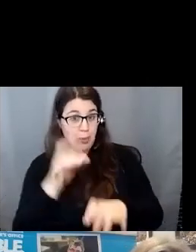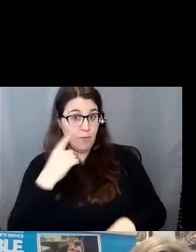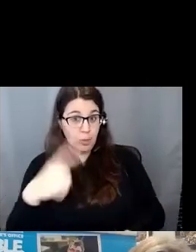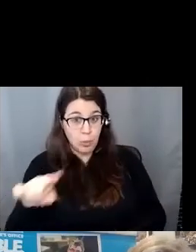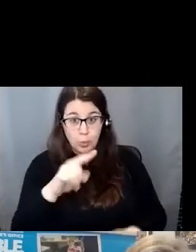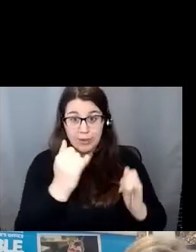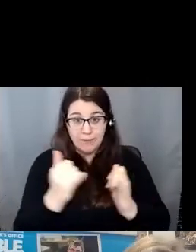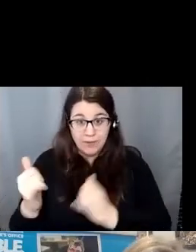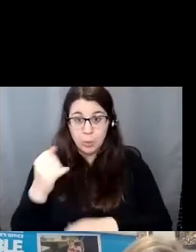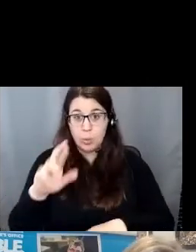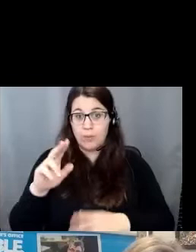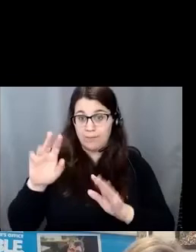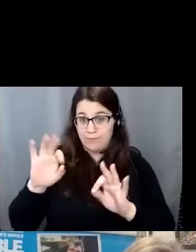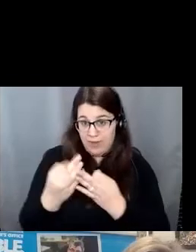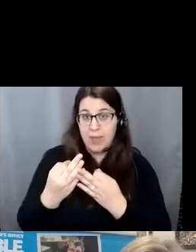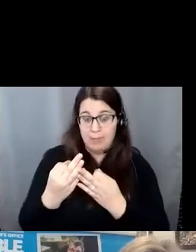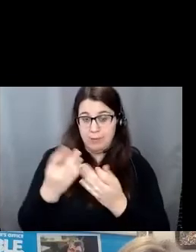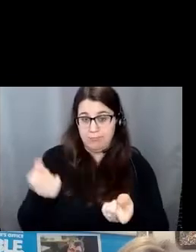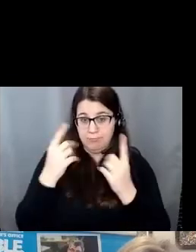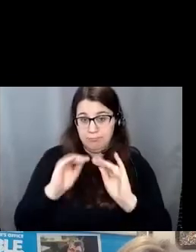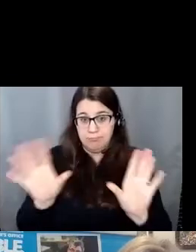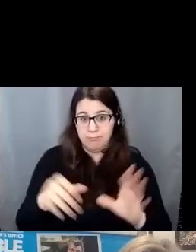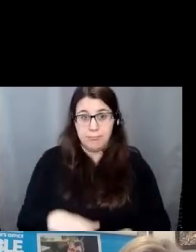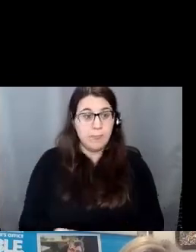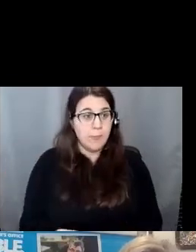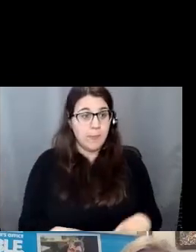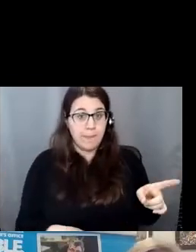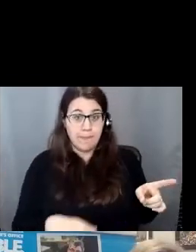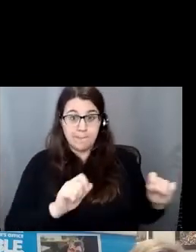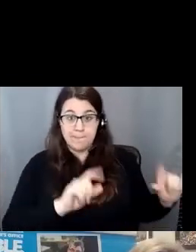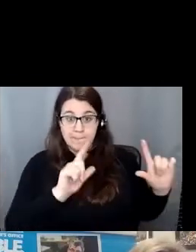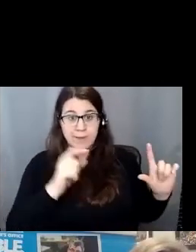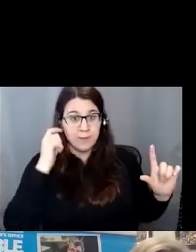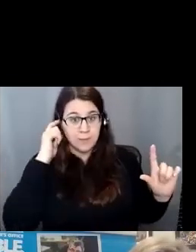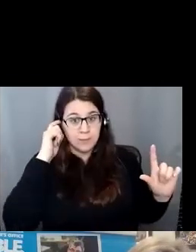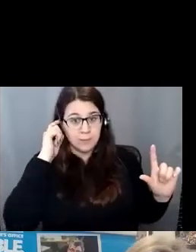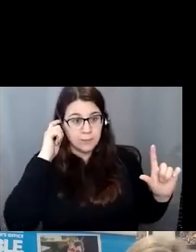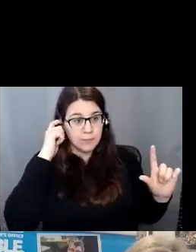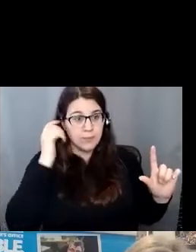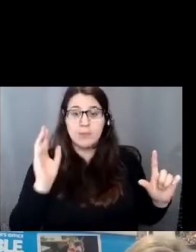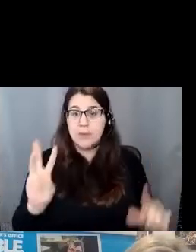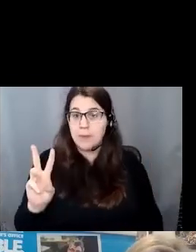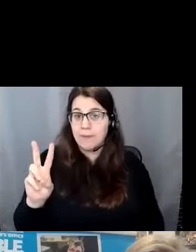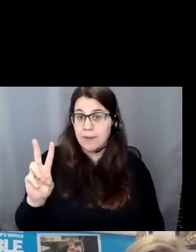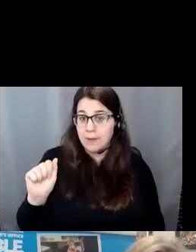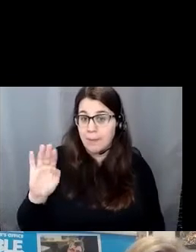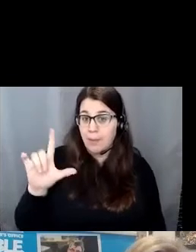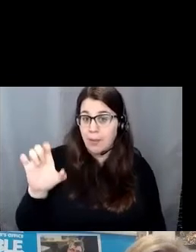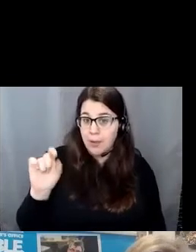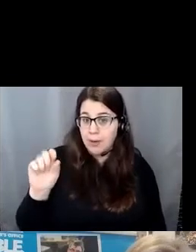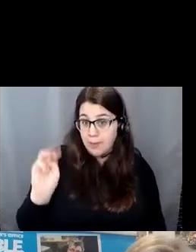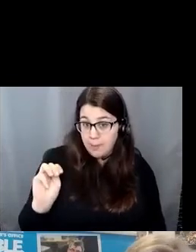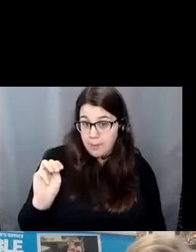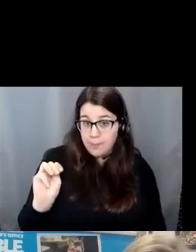know and to understand. And then on this slide, you see a screenshot of WVABLE.com. If you have an